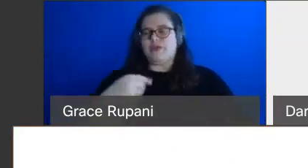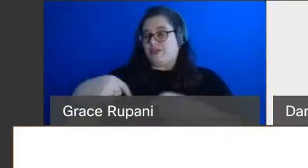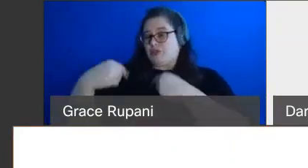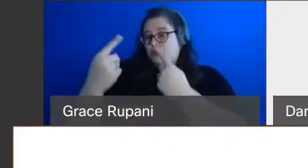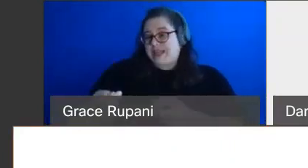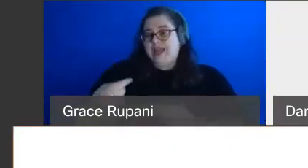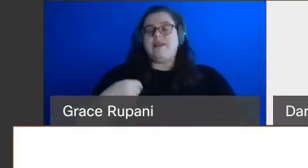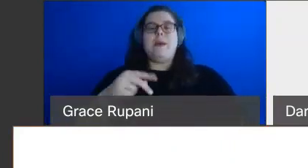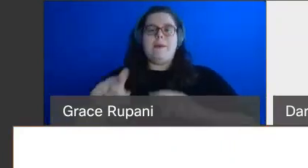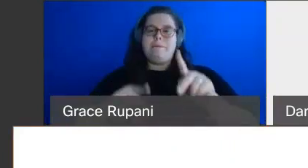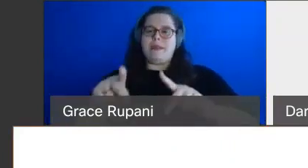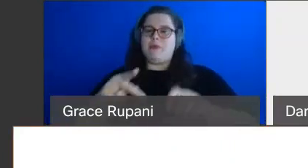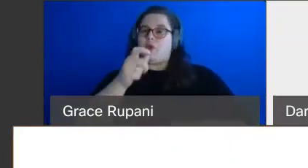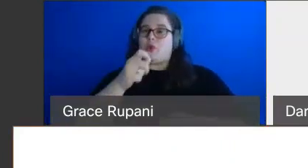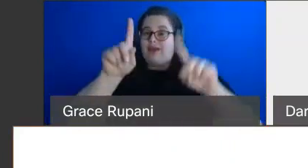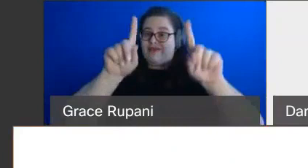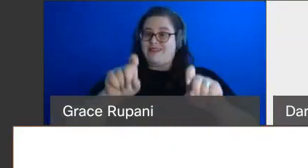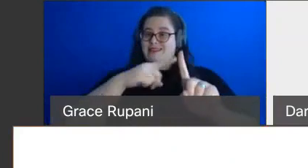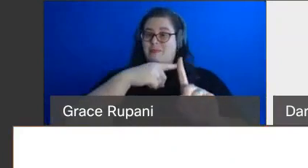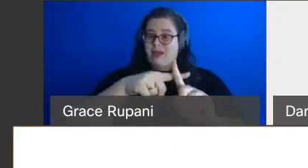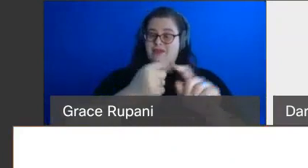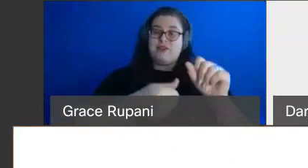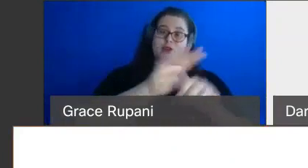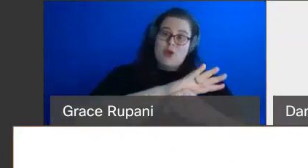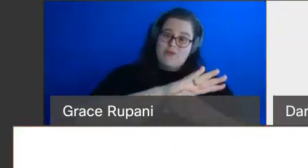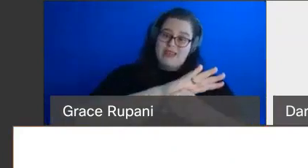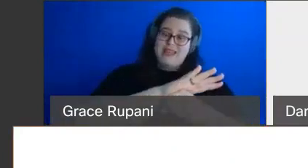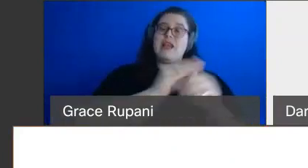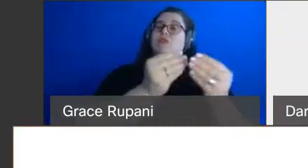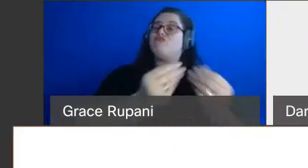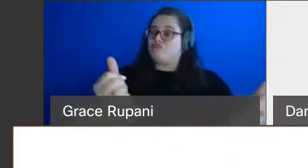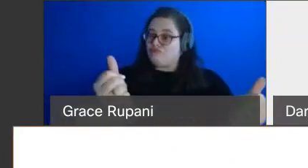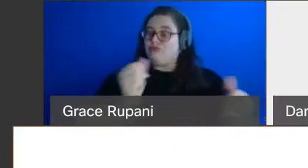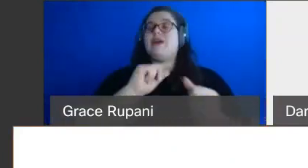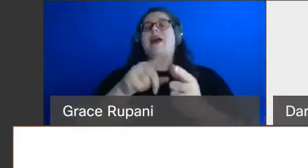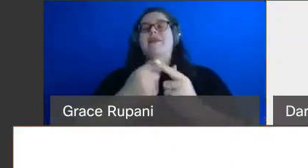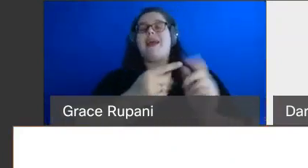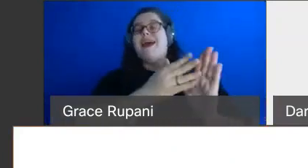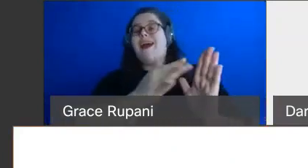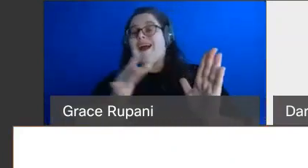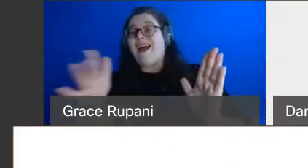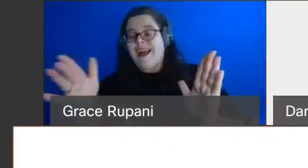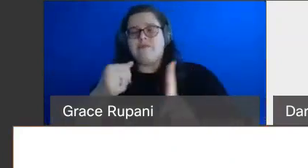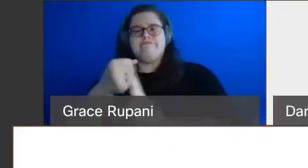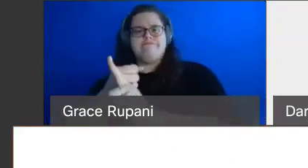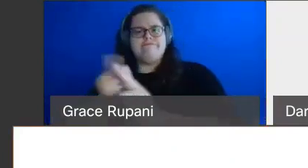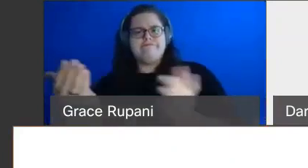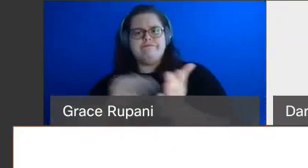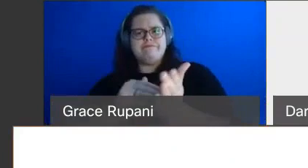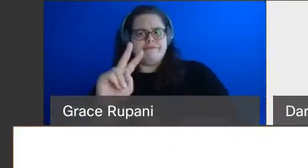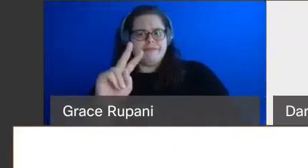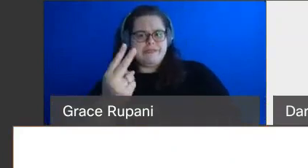tested positive and had COVID two times, not just tested positive. Both of them had it in